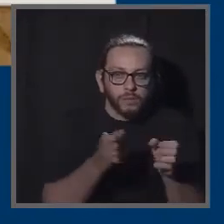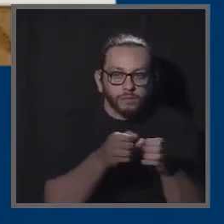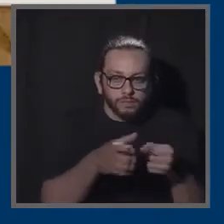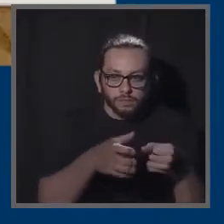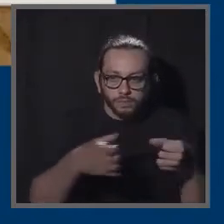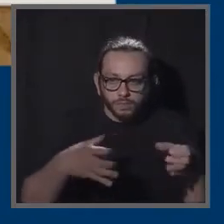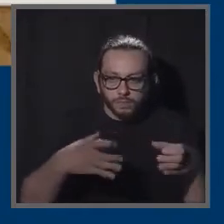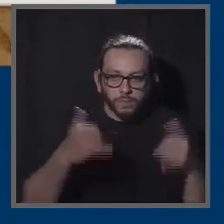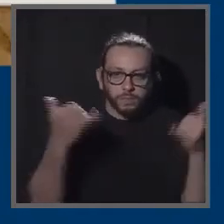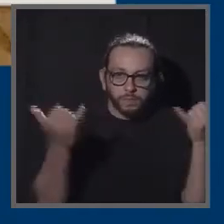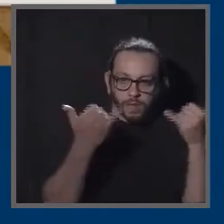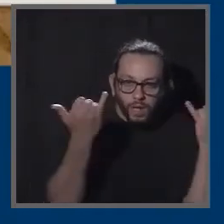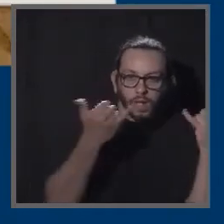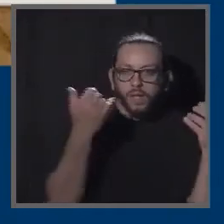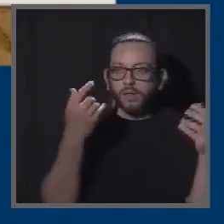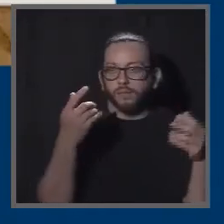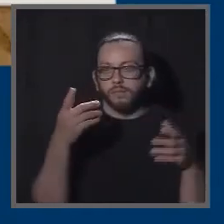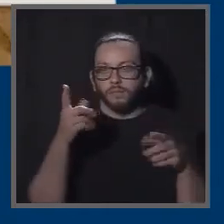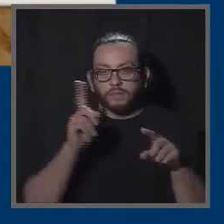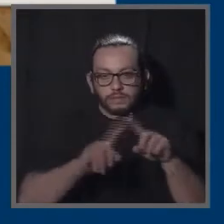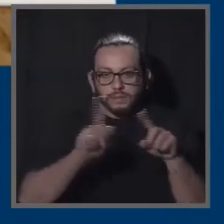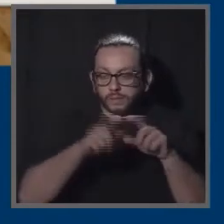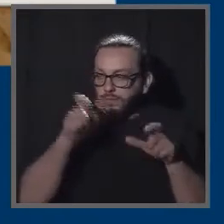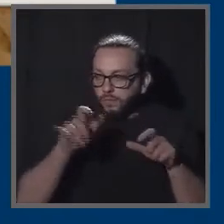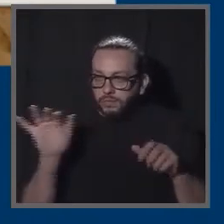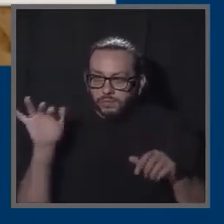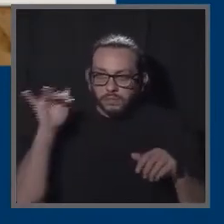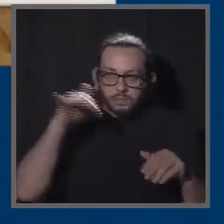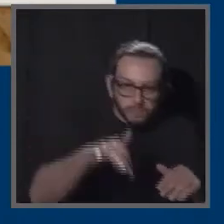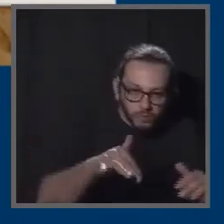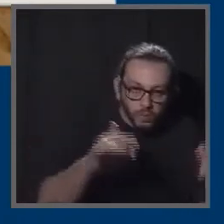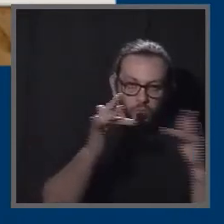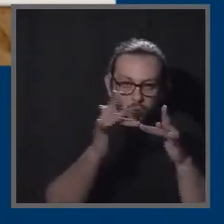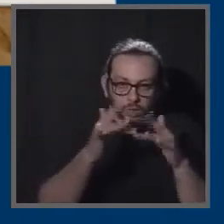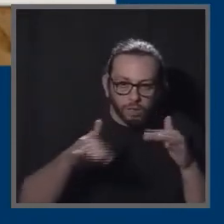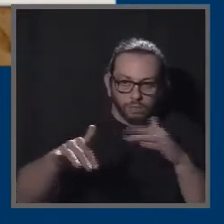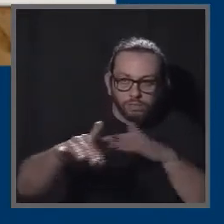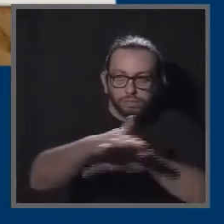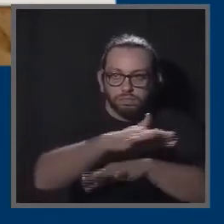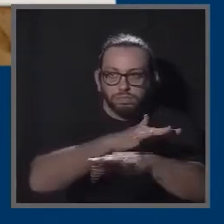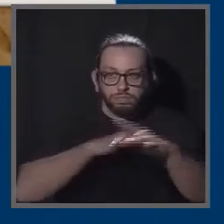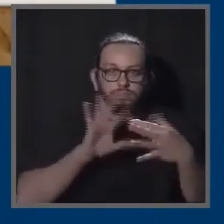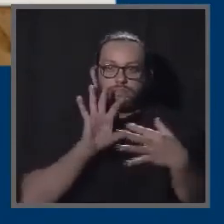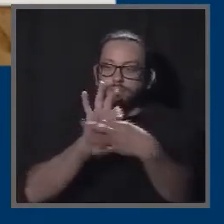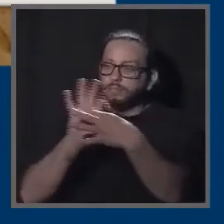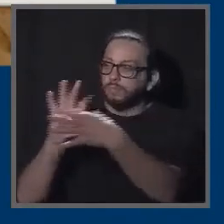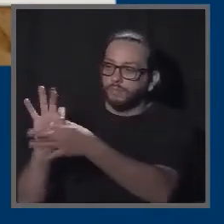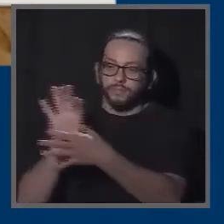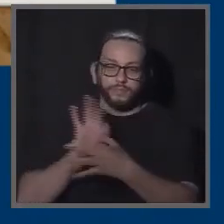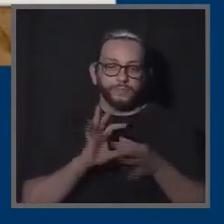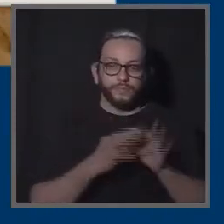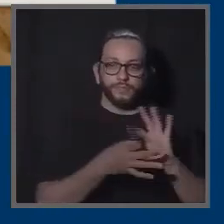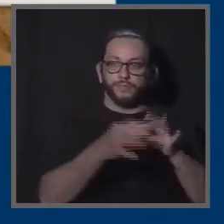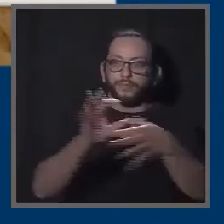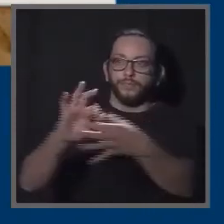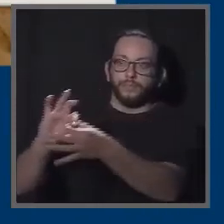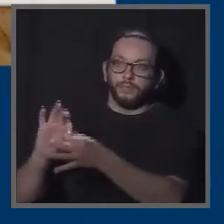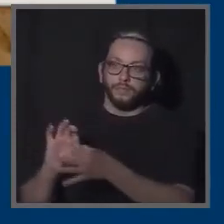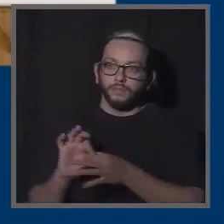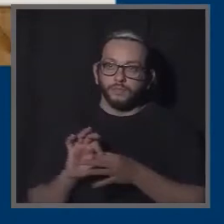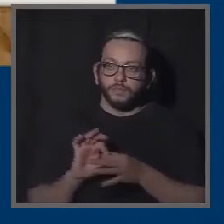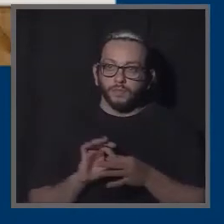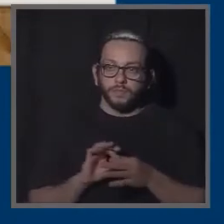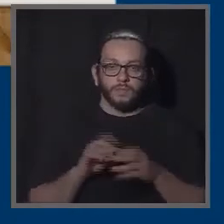people, very much connecting the creative and cultural community with community development workers of